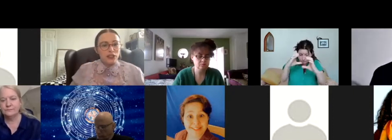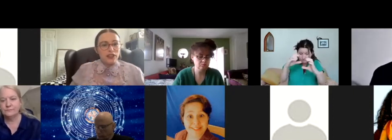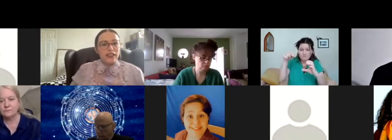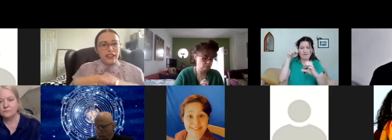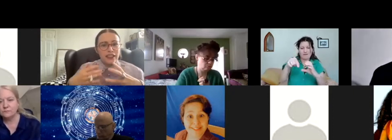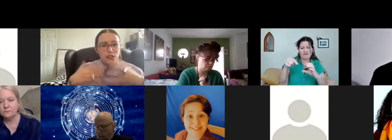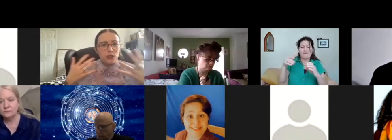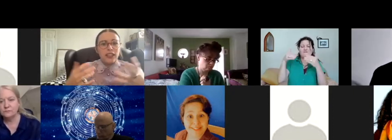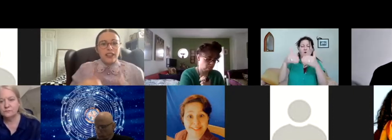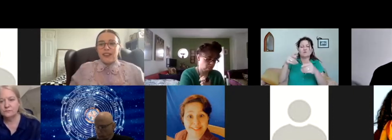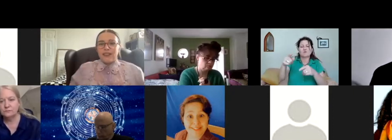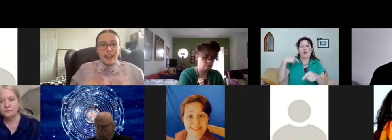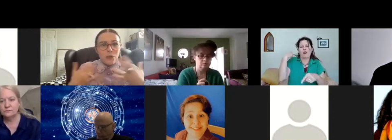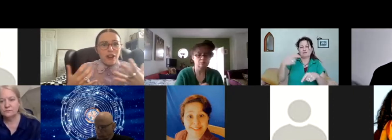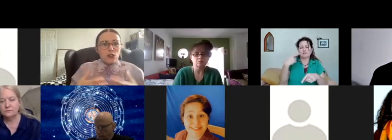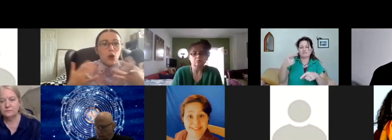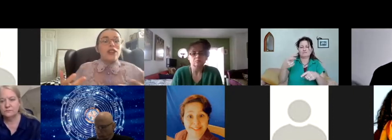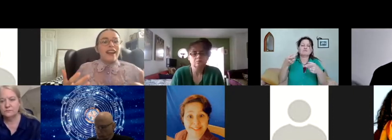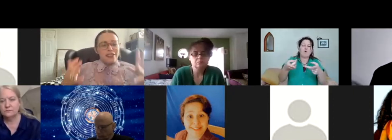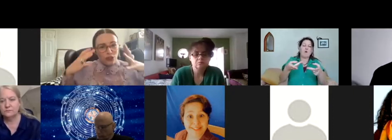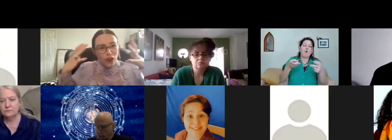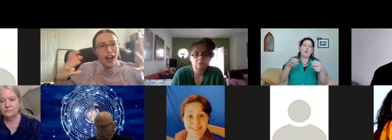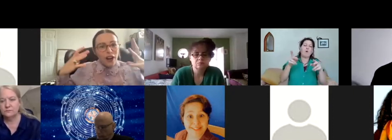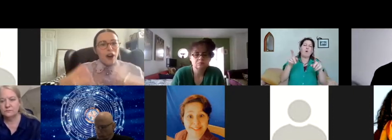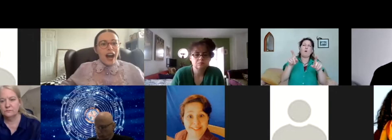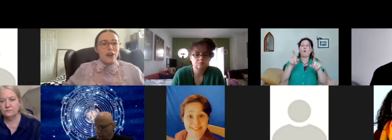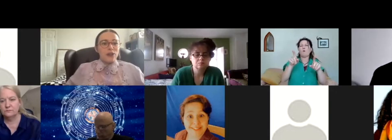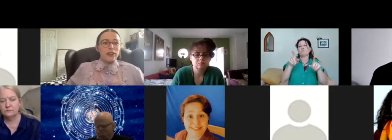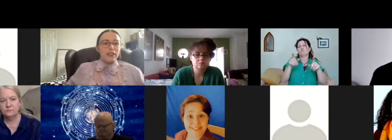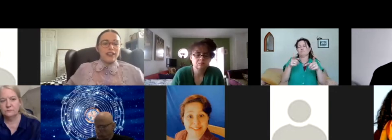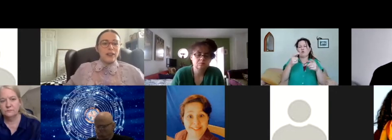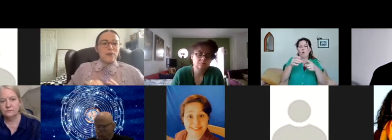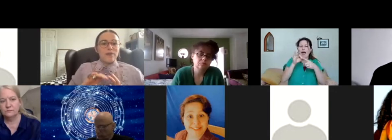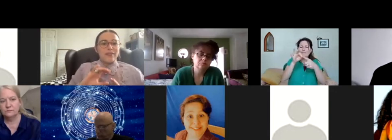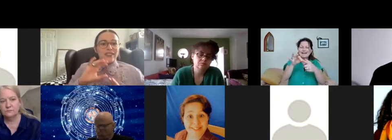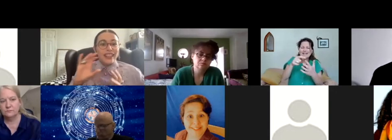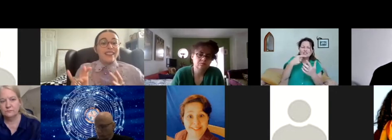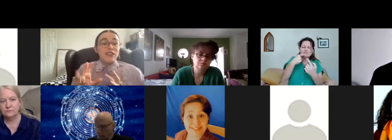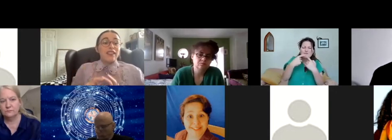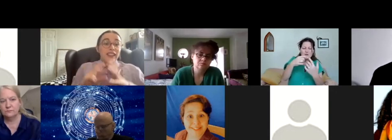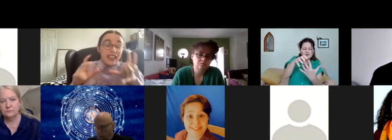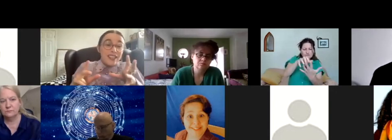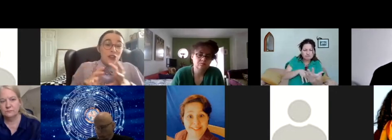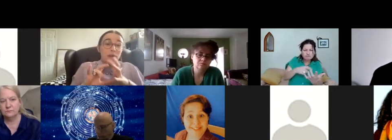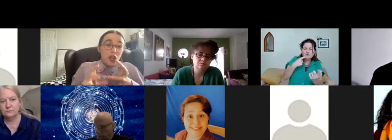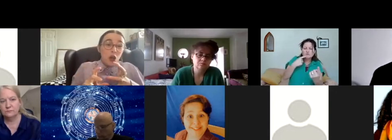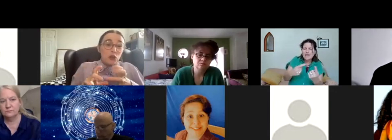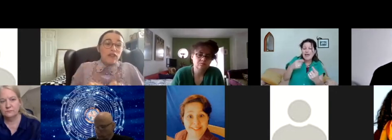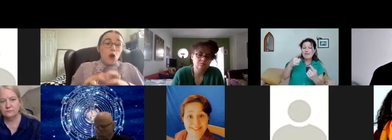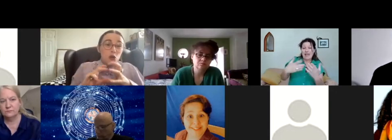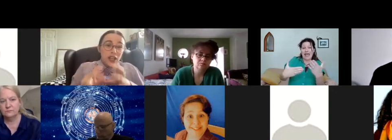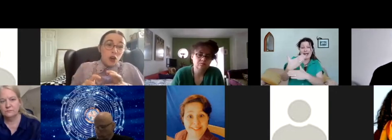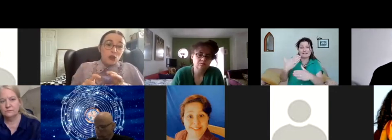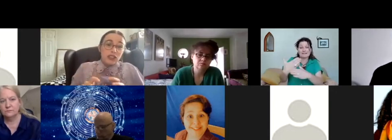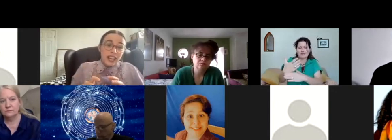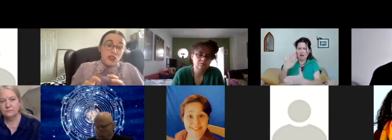application, as you very well told us, how the activity is going to be London